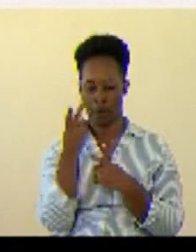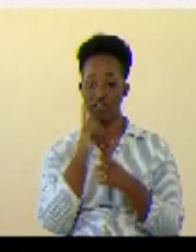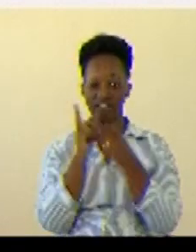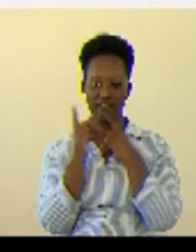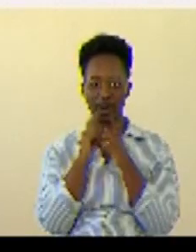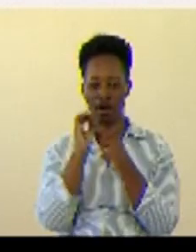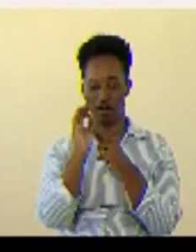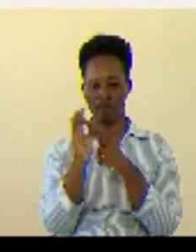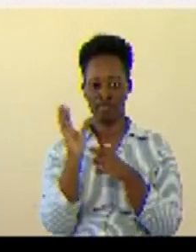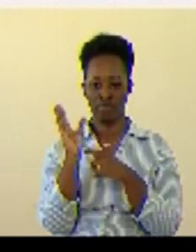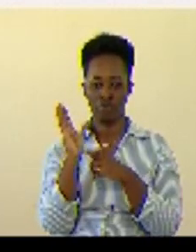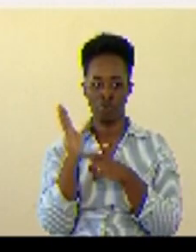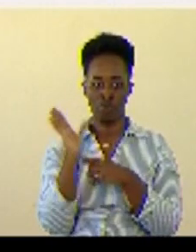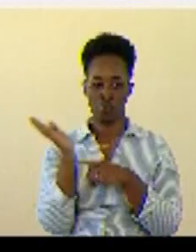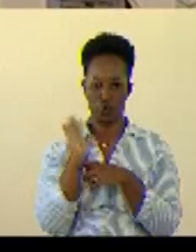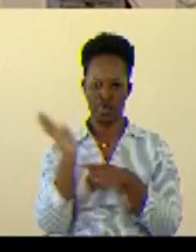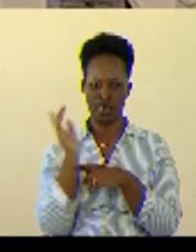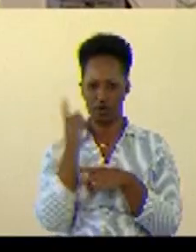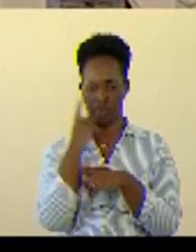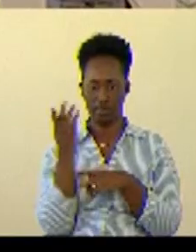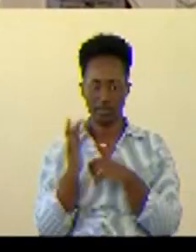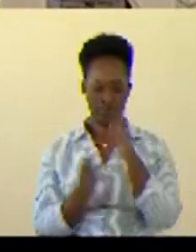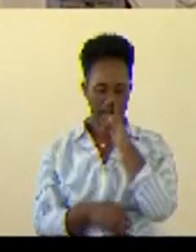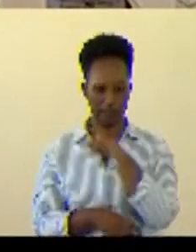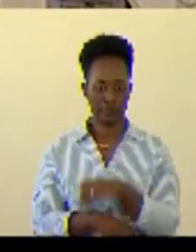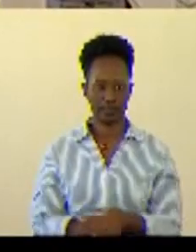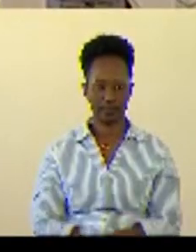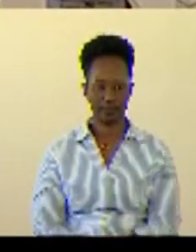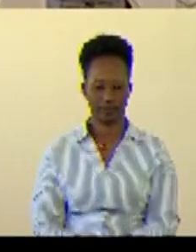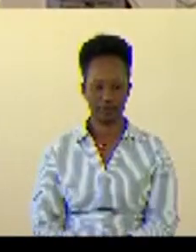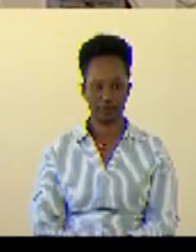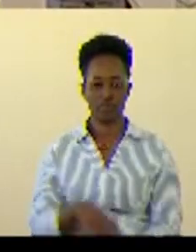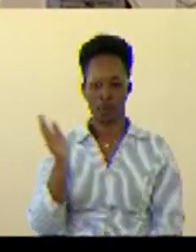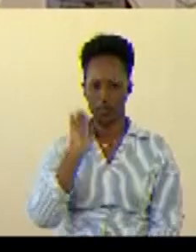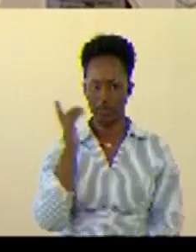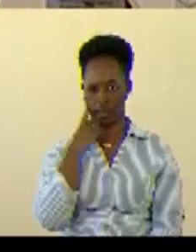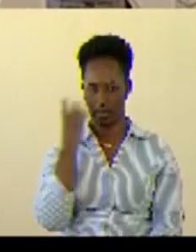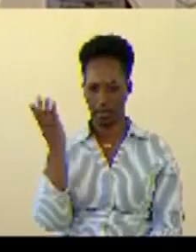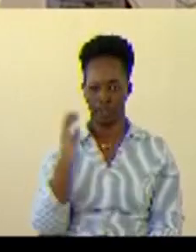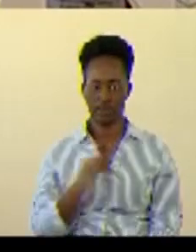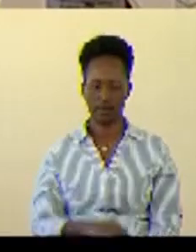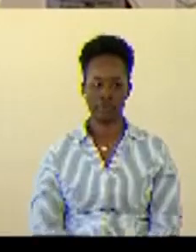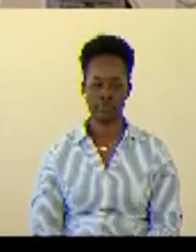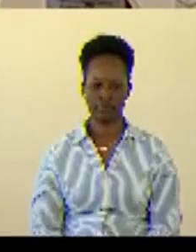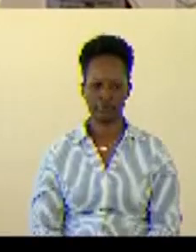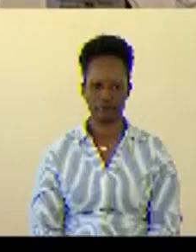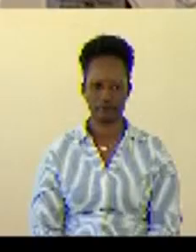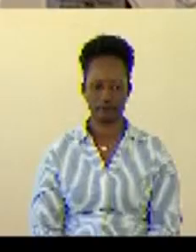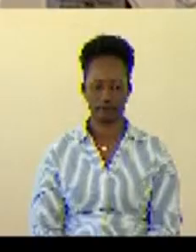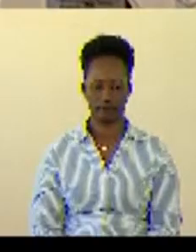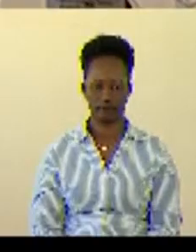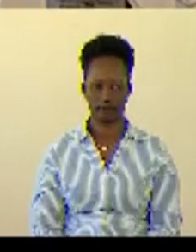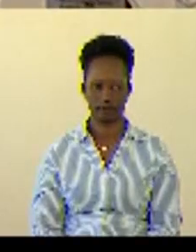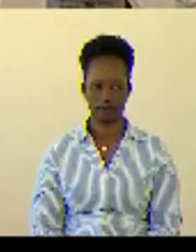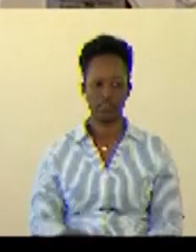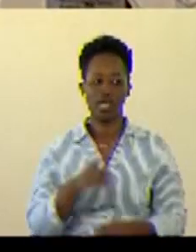color of green. The green color is being observed. The color of green is being observed from the observation we are doing now. The